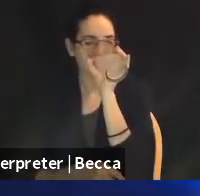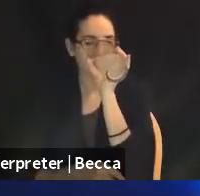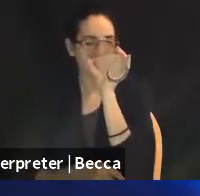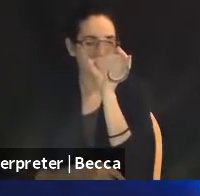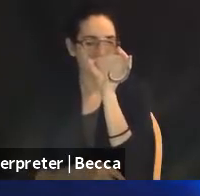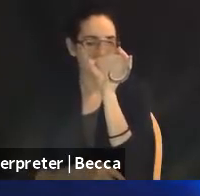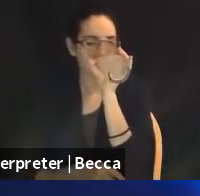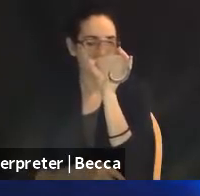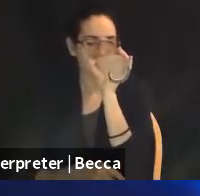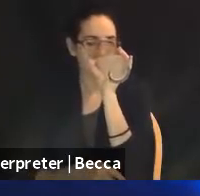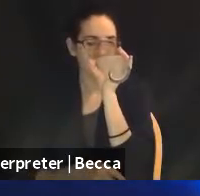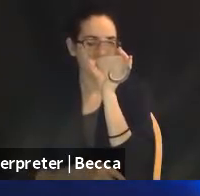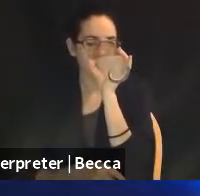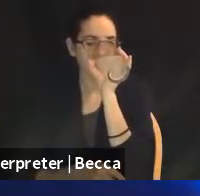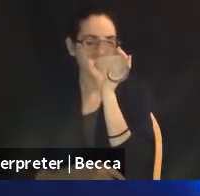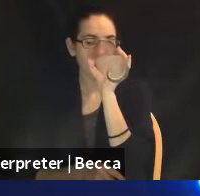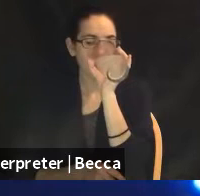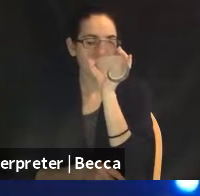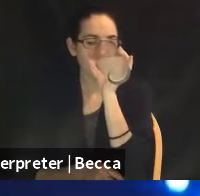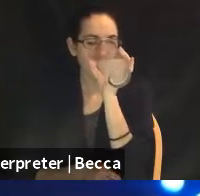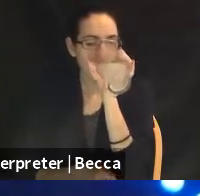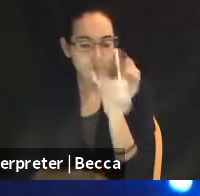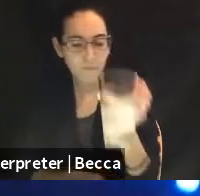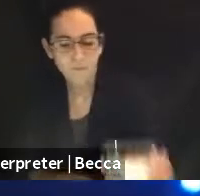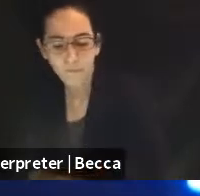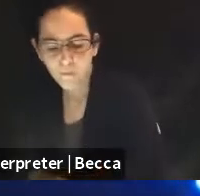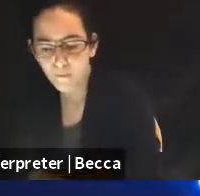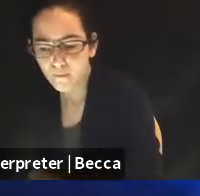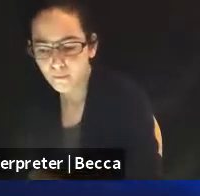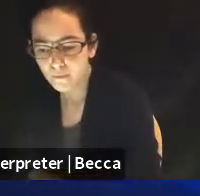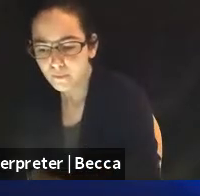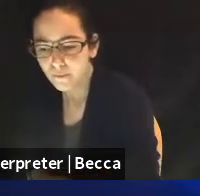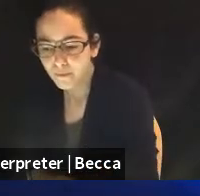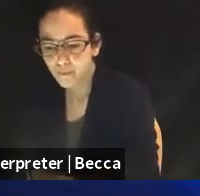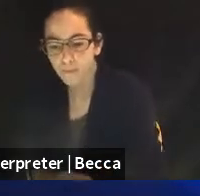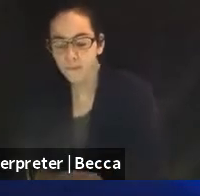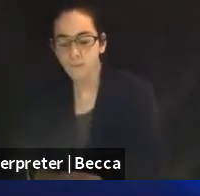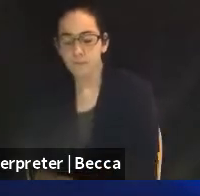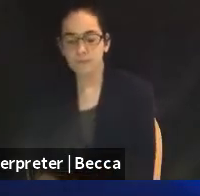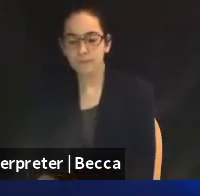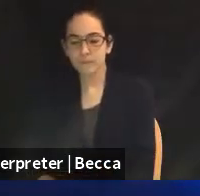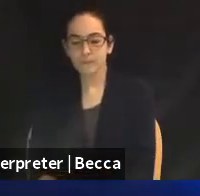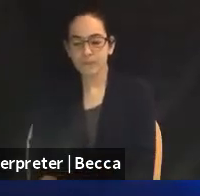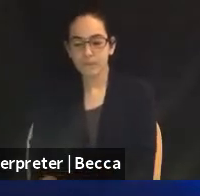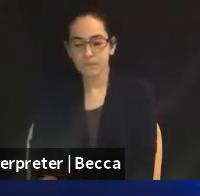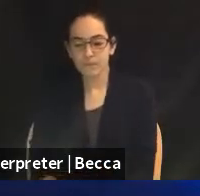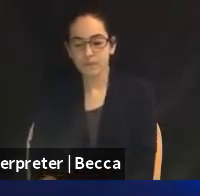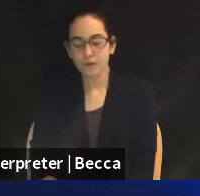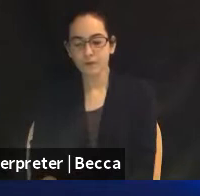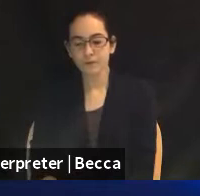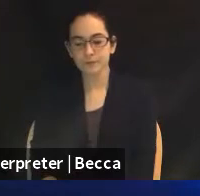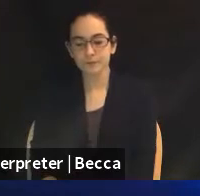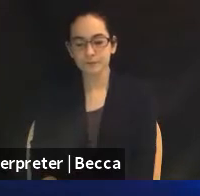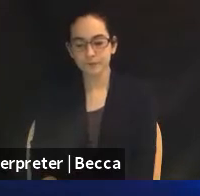terrified. It's a ghost, they said, and cried out in fear. But Jesus immediately said to them, take courage, it is